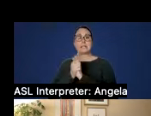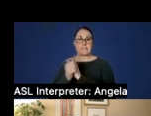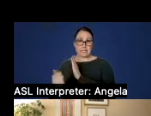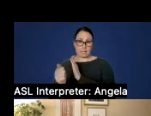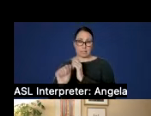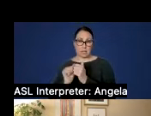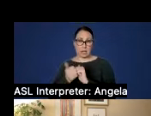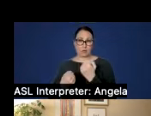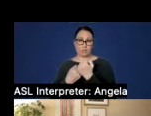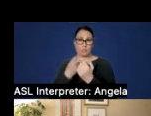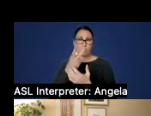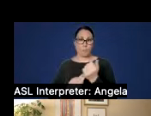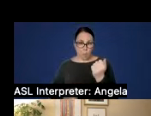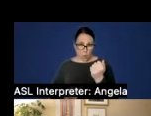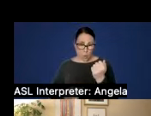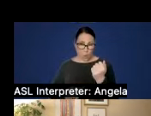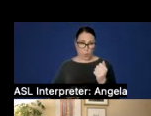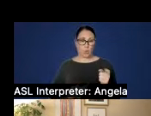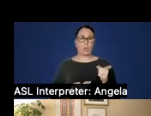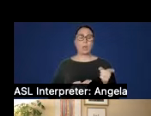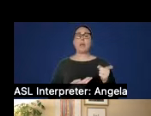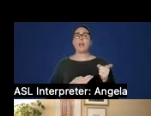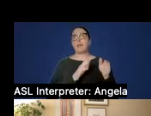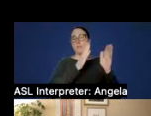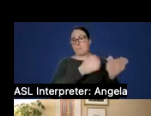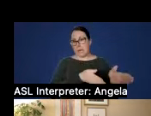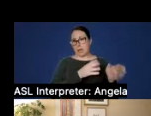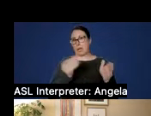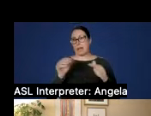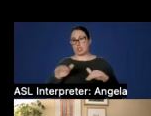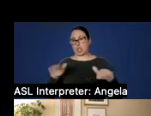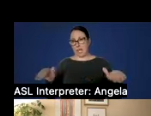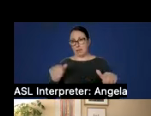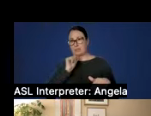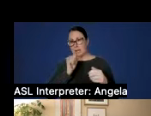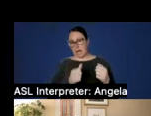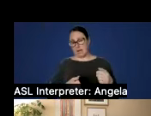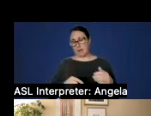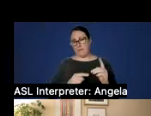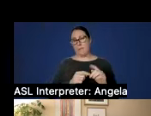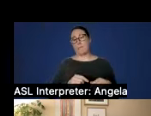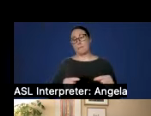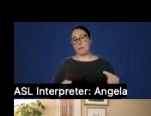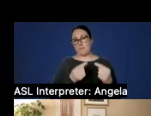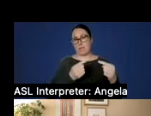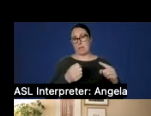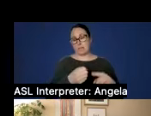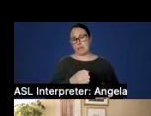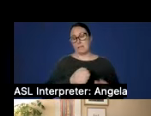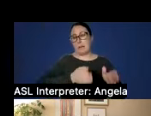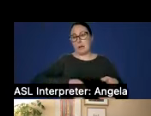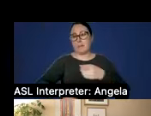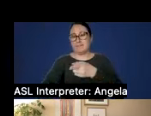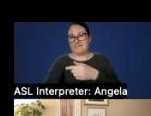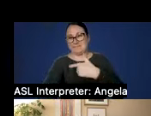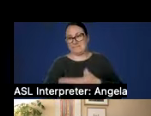to support both the non-offending parent and a child. And the most important thing, of course, is to protect our